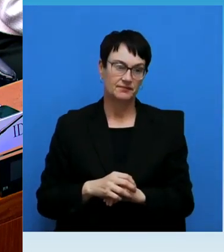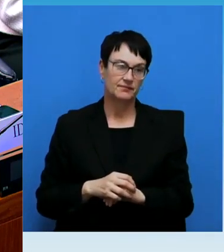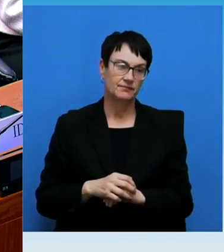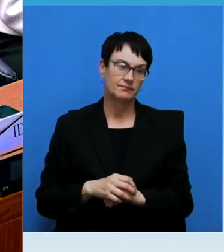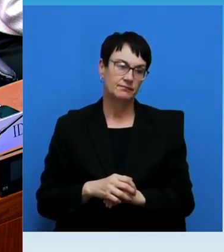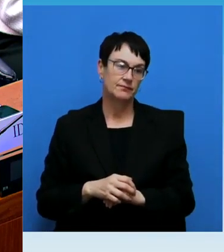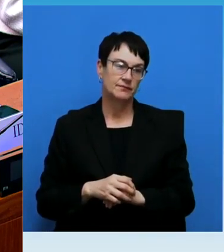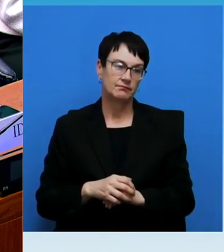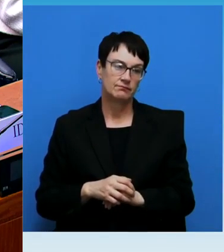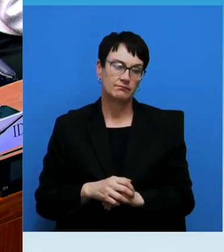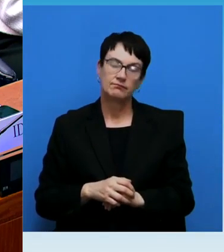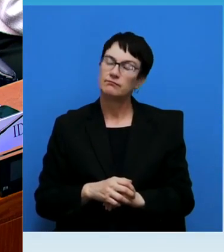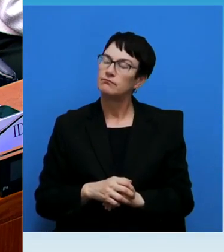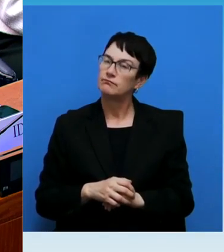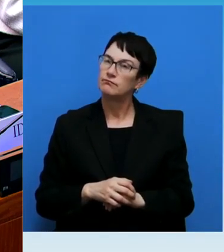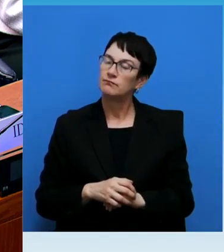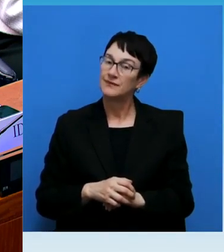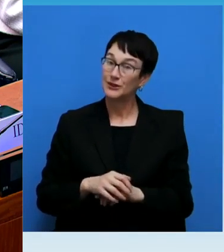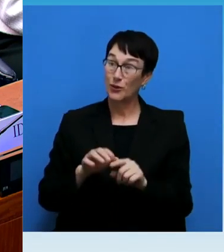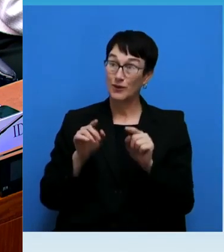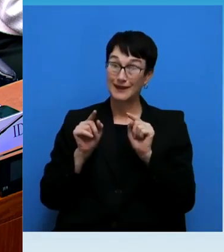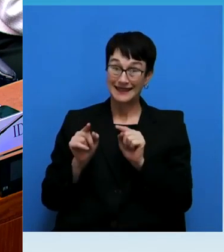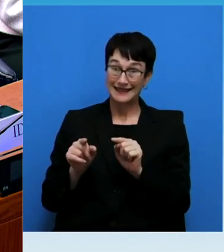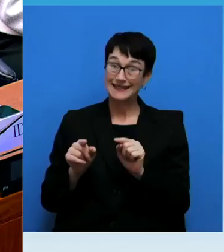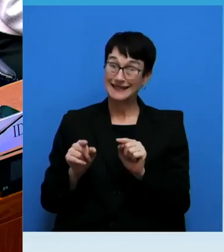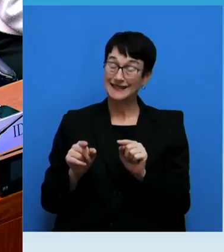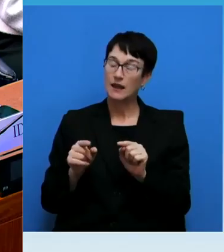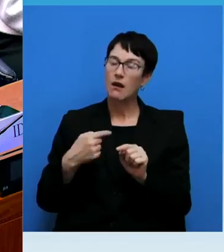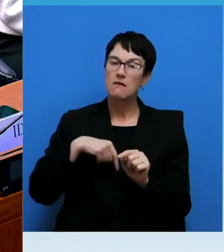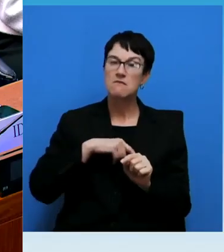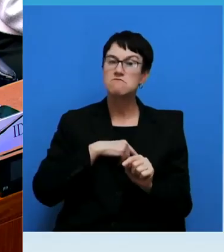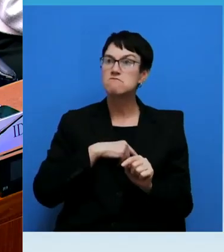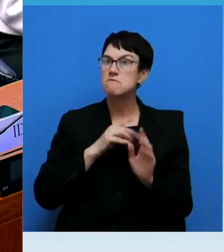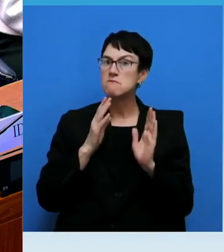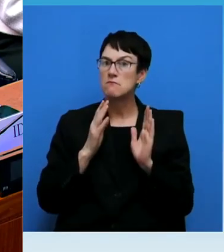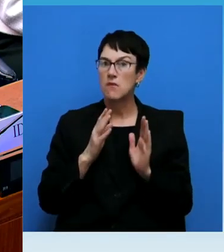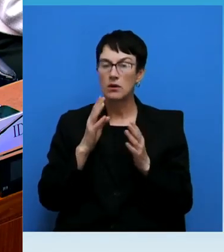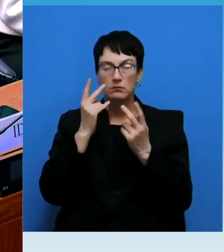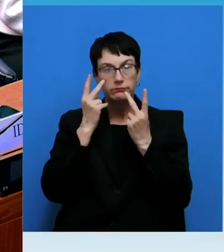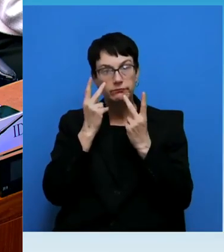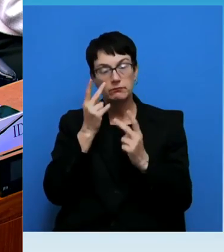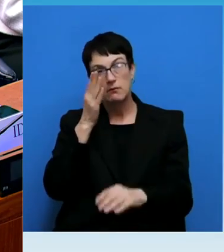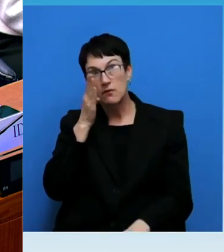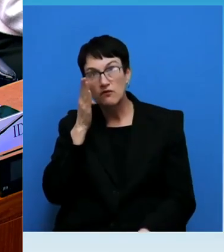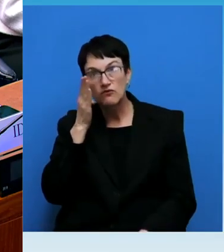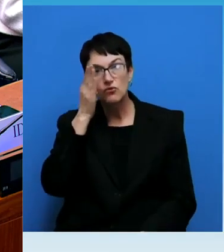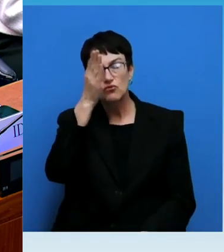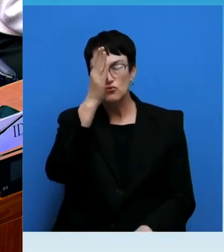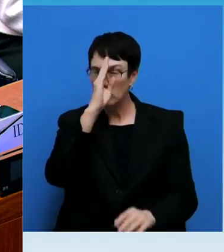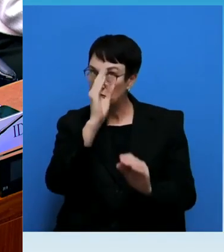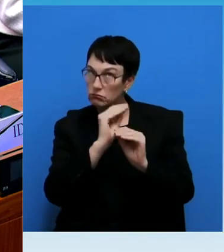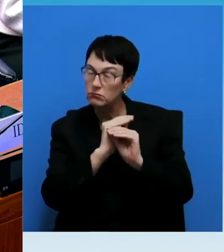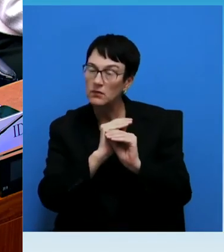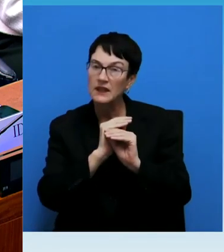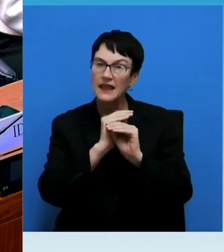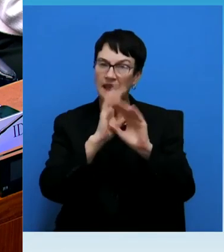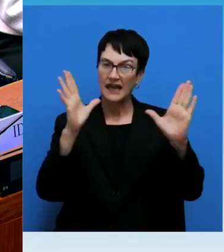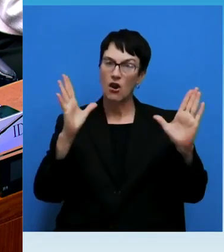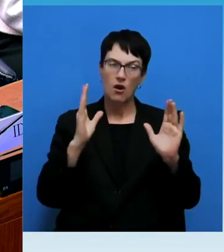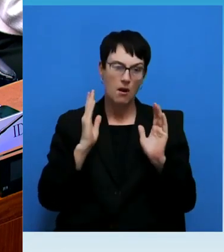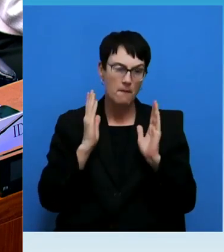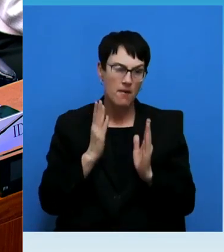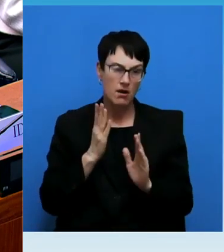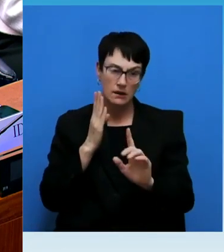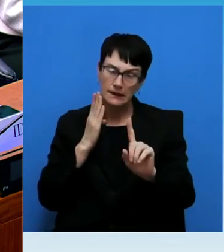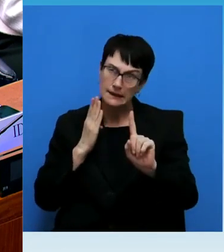look toward the future with determination. Our call is clear: advance toward an inclusive society with